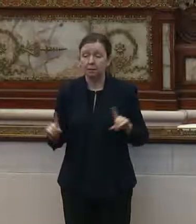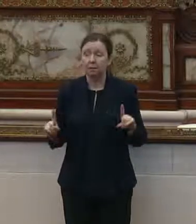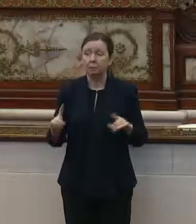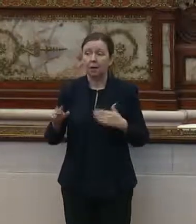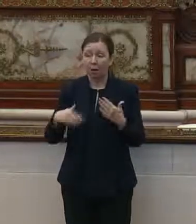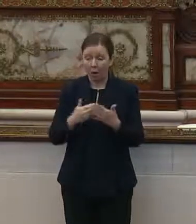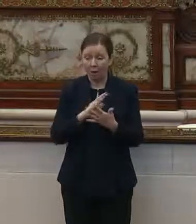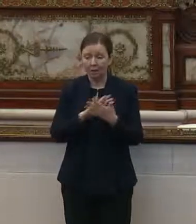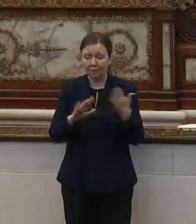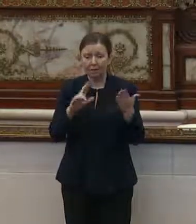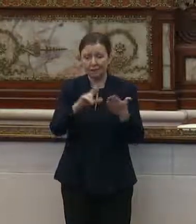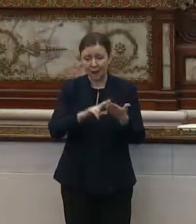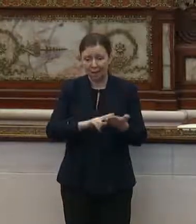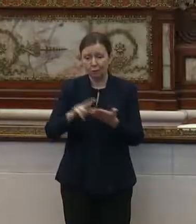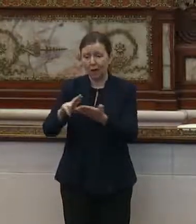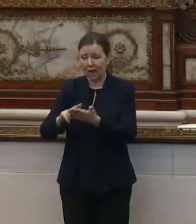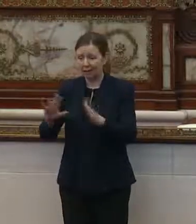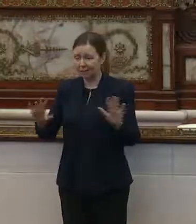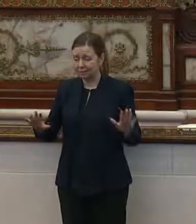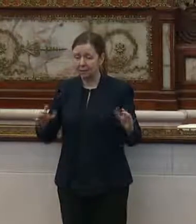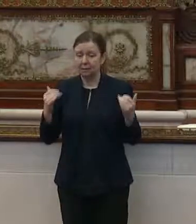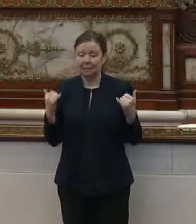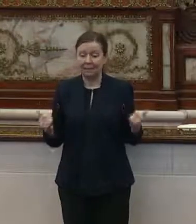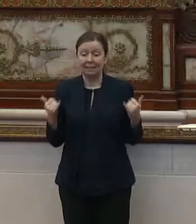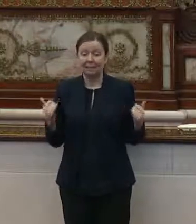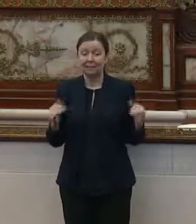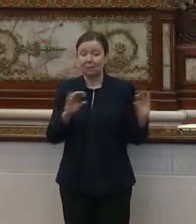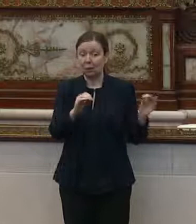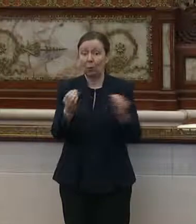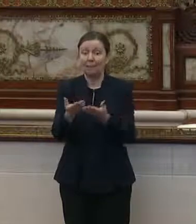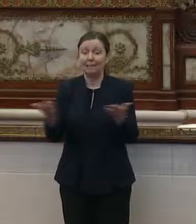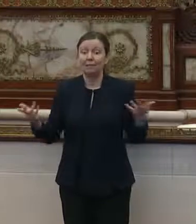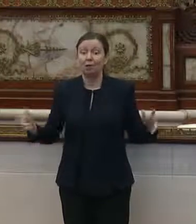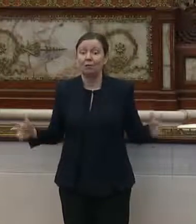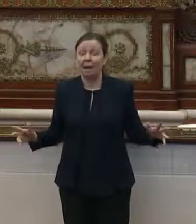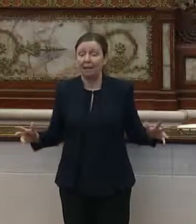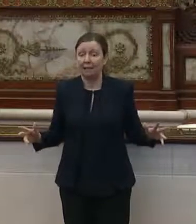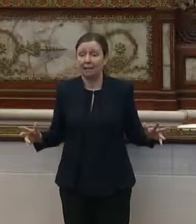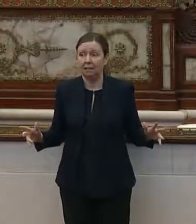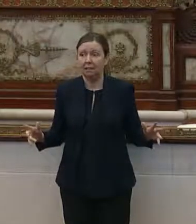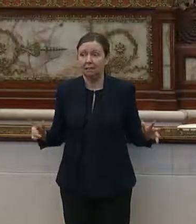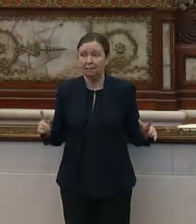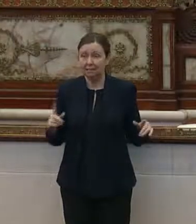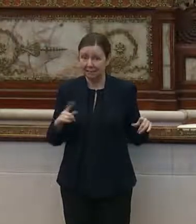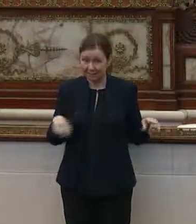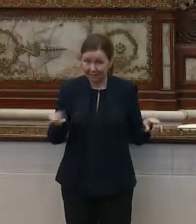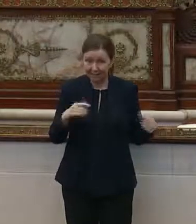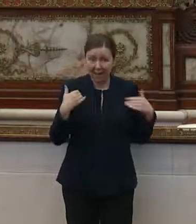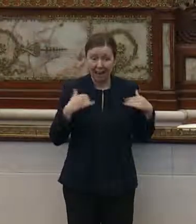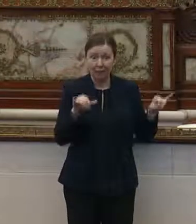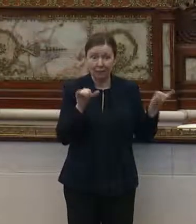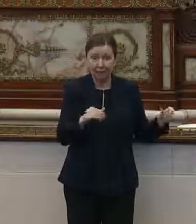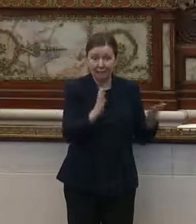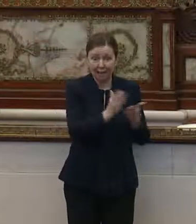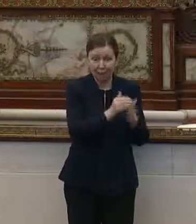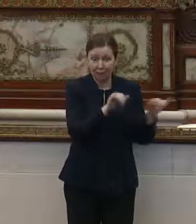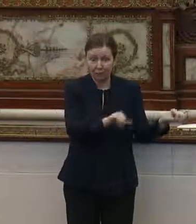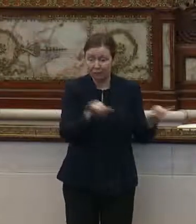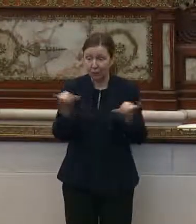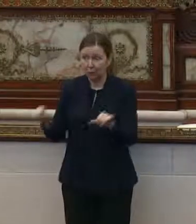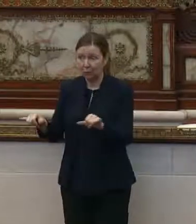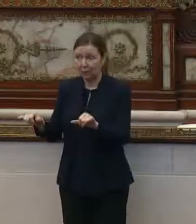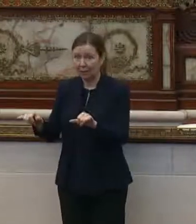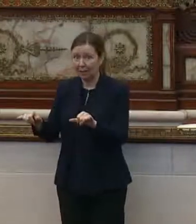all of these contractors for these existing organizations given the same review as this